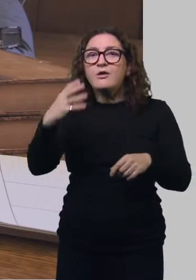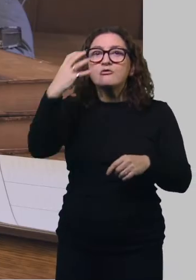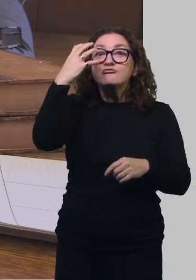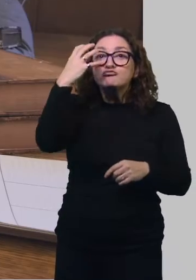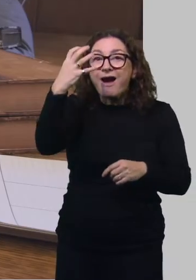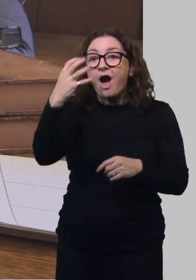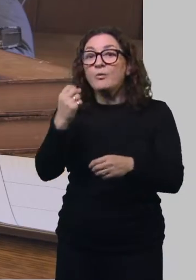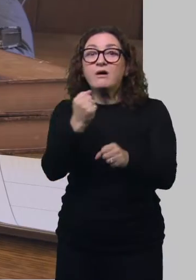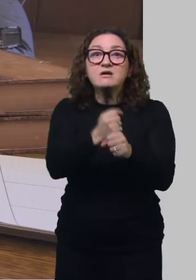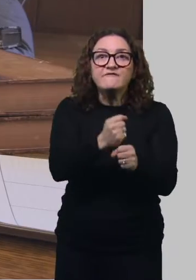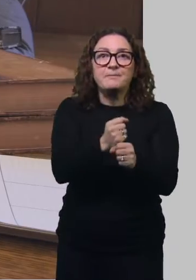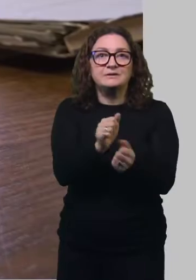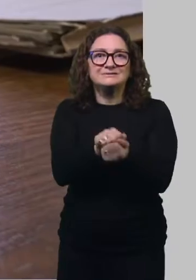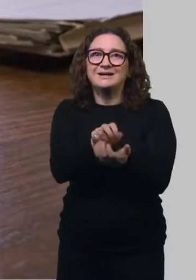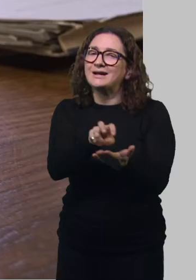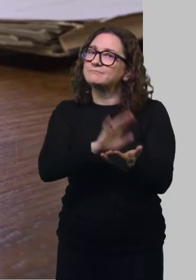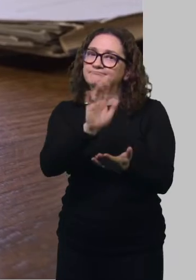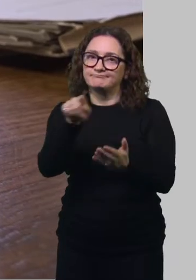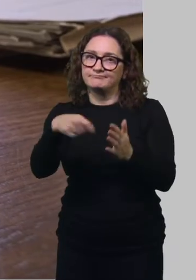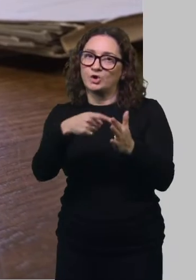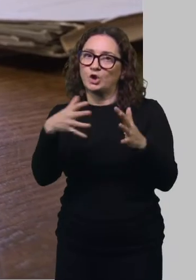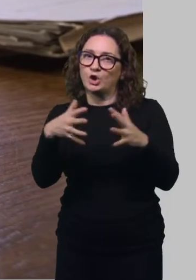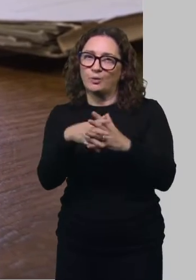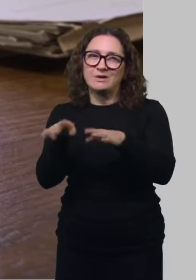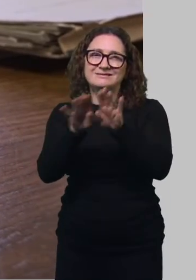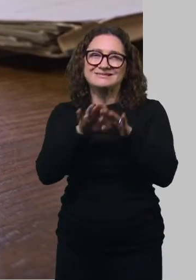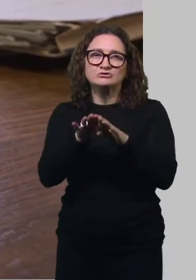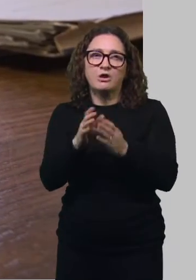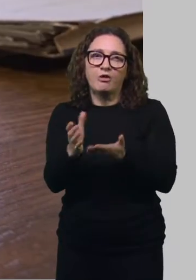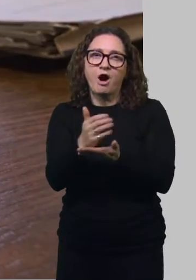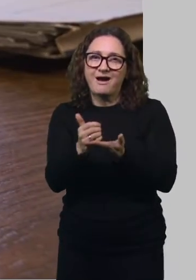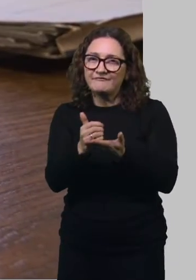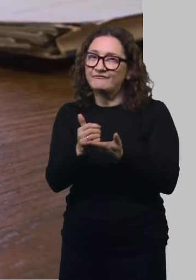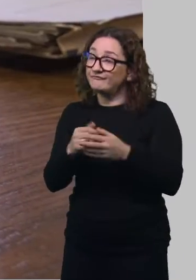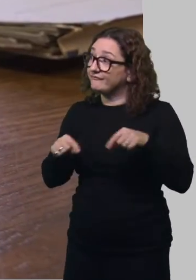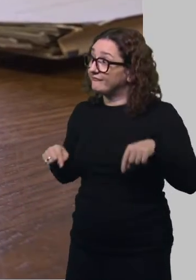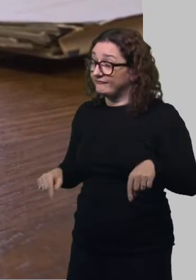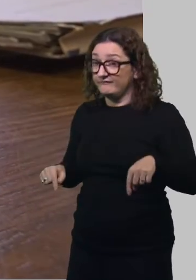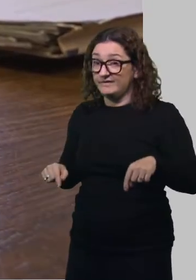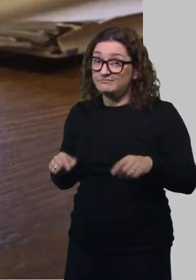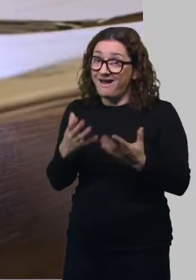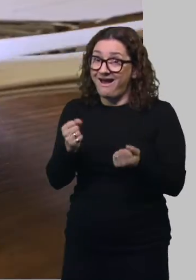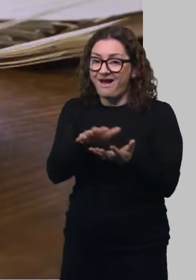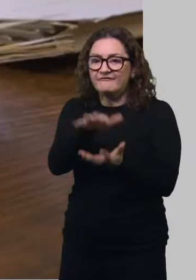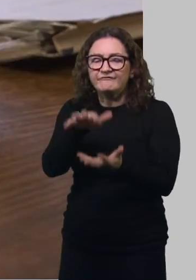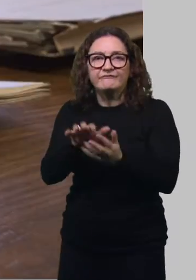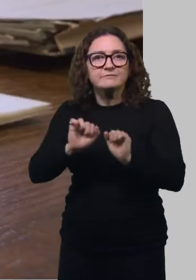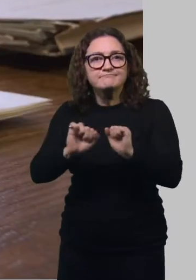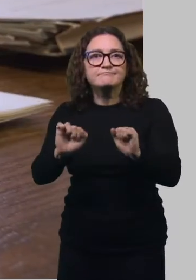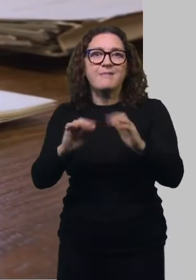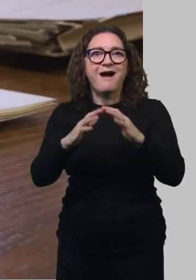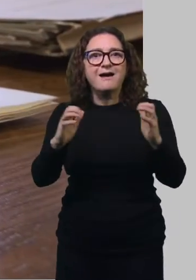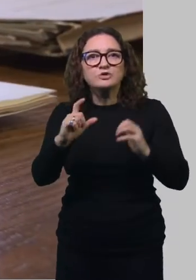Kew. We do hold the historic records of the House of Commons and House of Lords, other organisations relating to